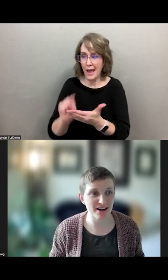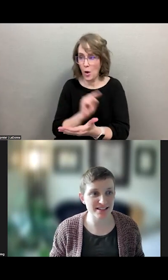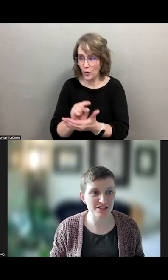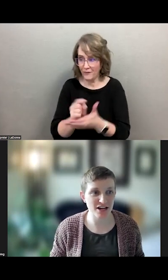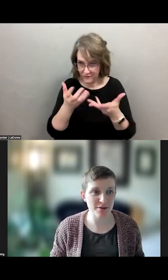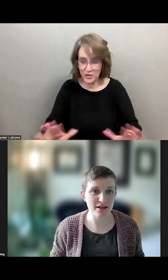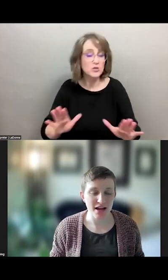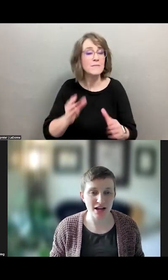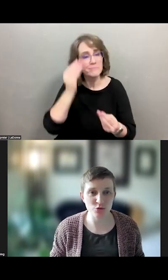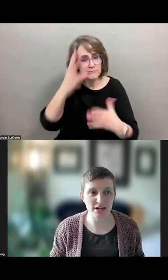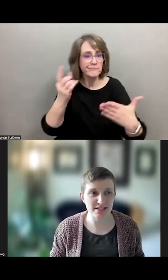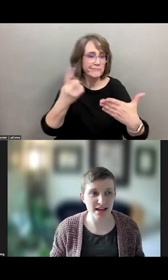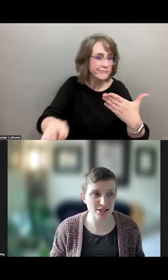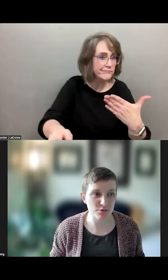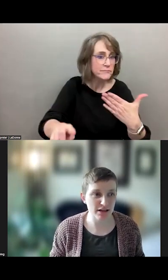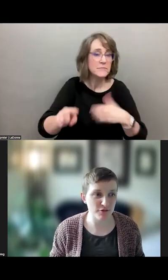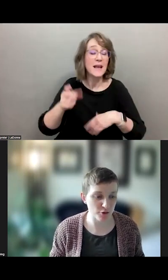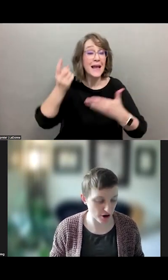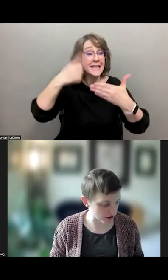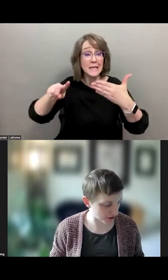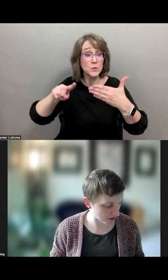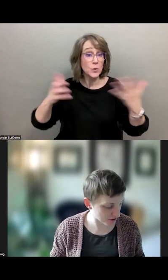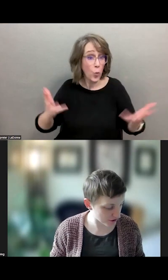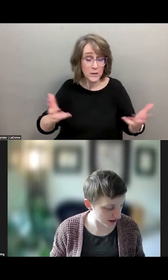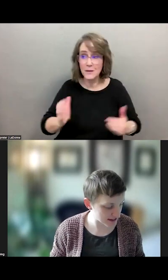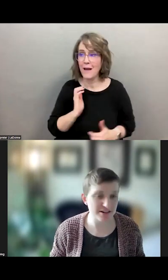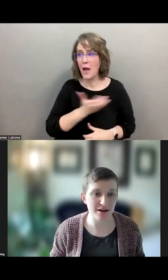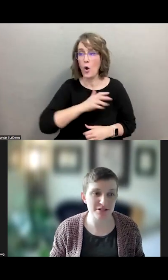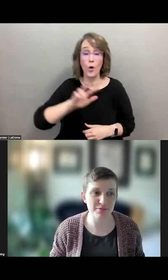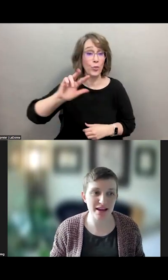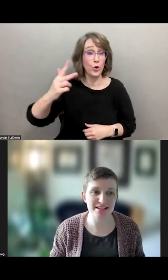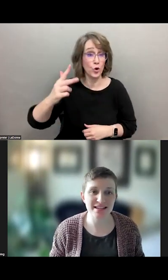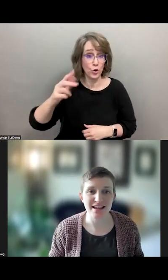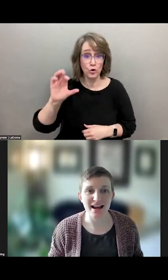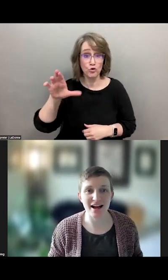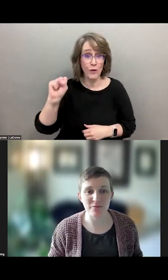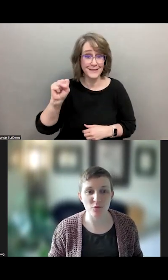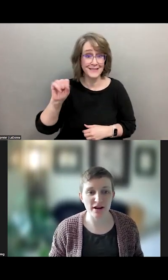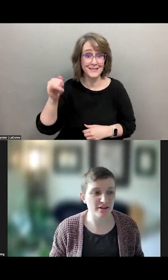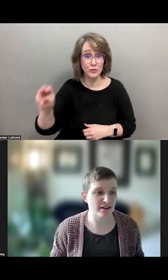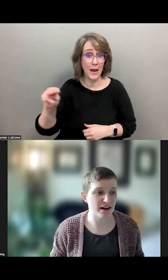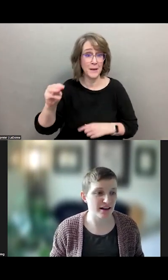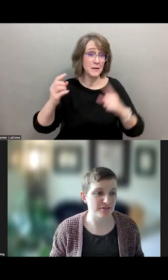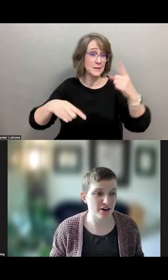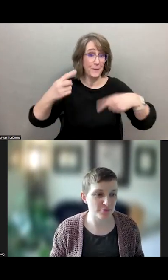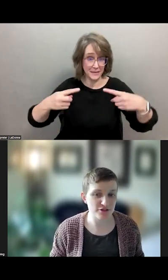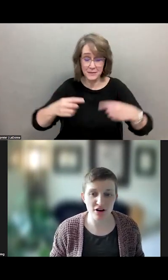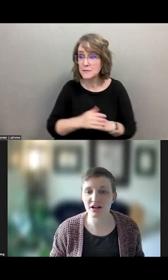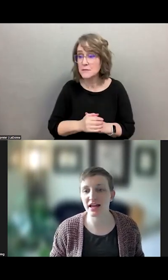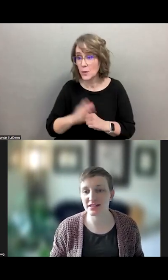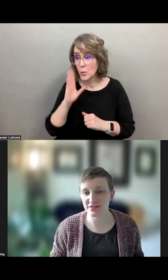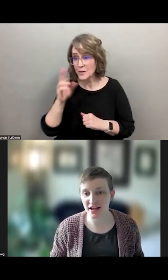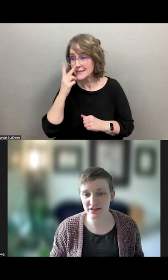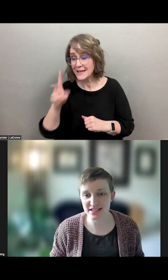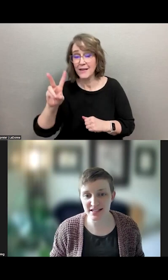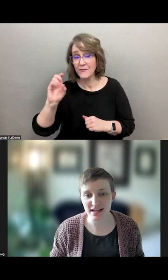the Crisis Jam. Join us next week for our third Crisis Jam debate, where Vic Armstrong